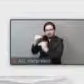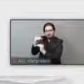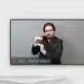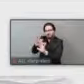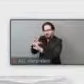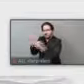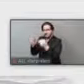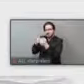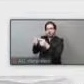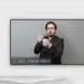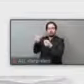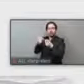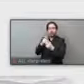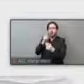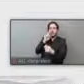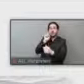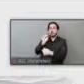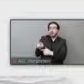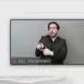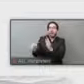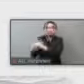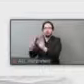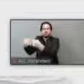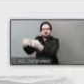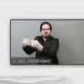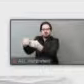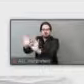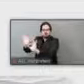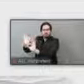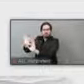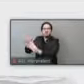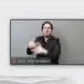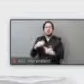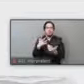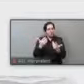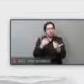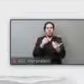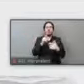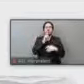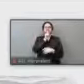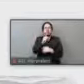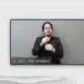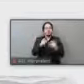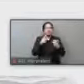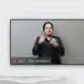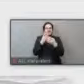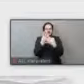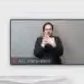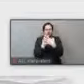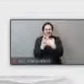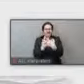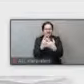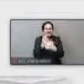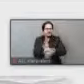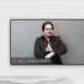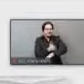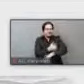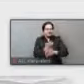Brazilian that we know of. Our labs are coordinating efforts to do that screening through the PCR testing and